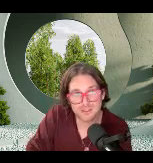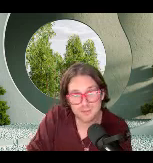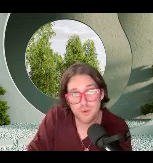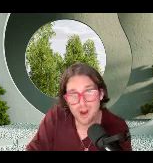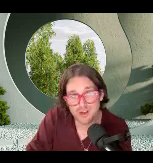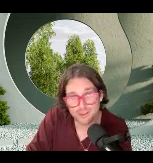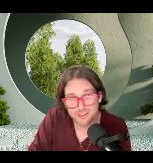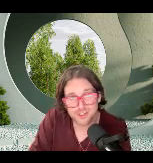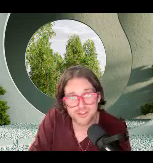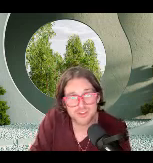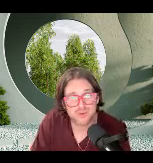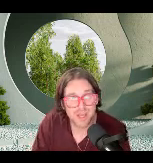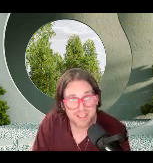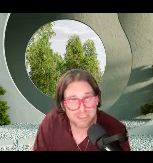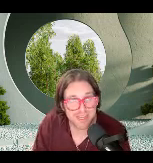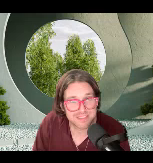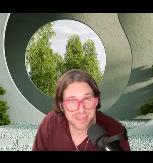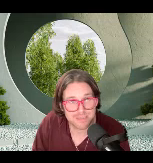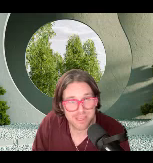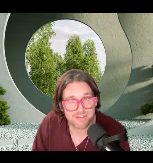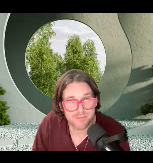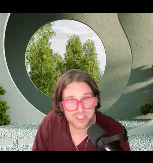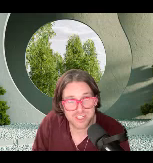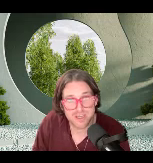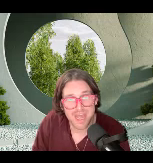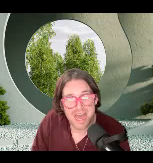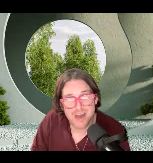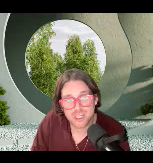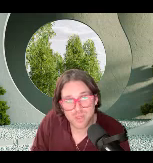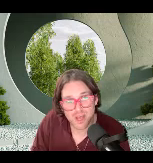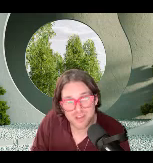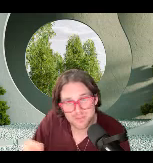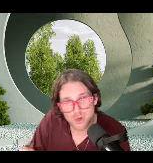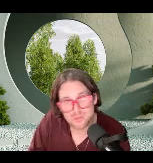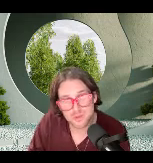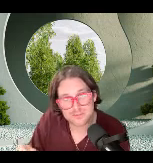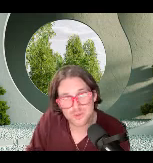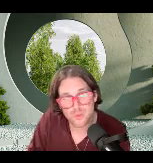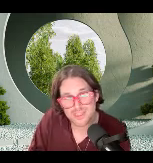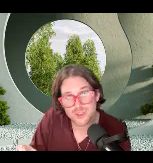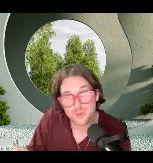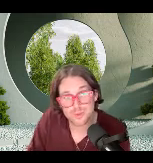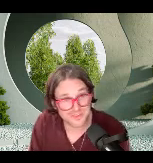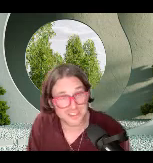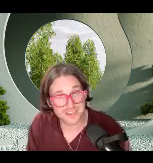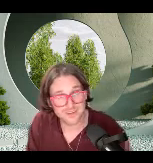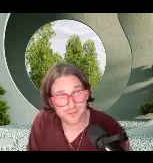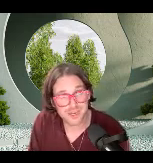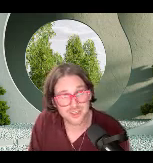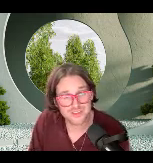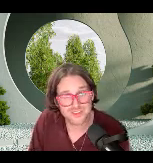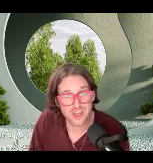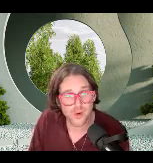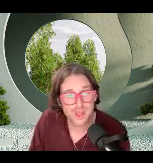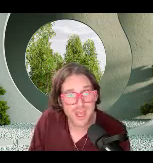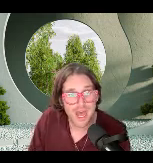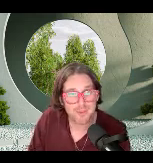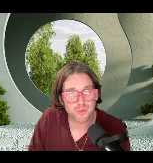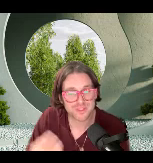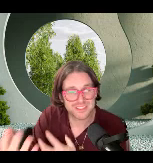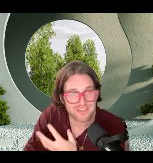we support our learners to customize that display of information? How can we also support multiple ways to perceive